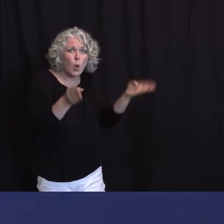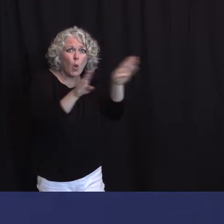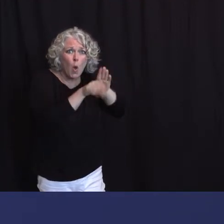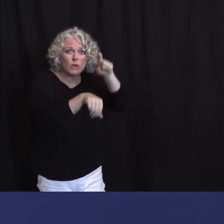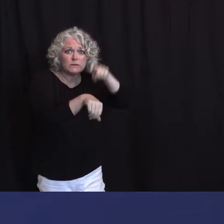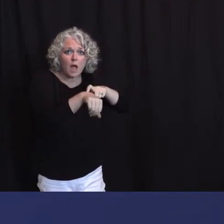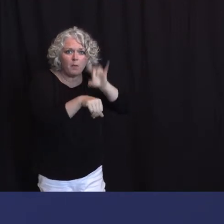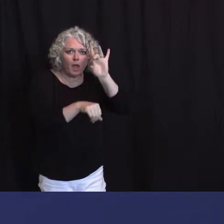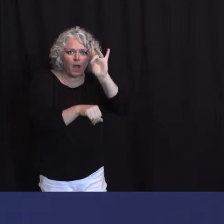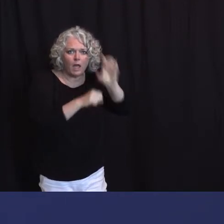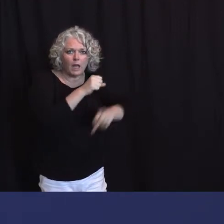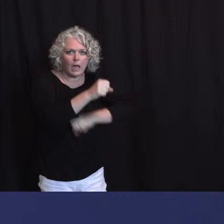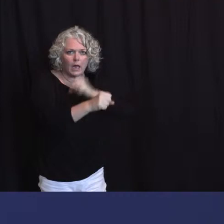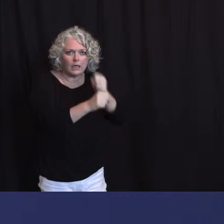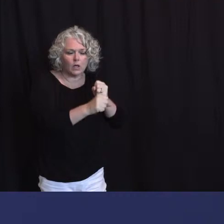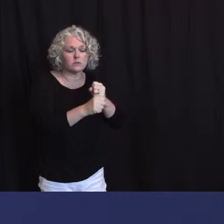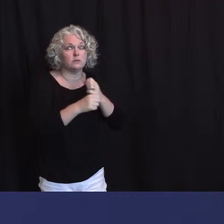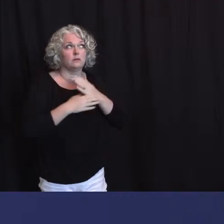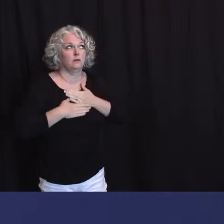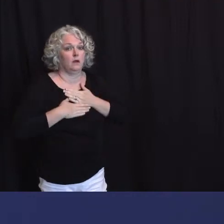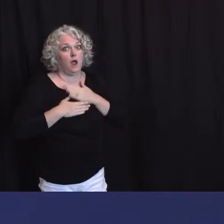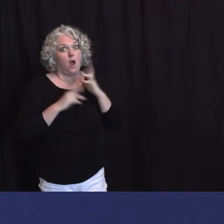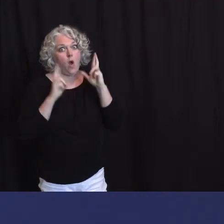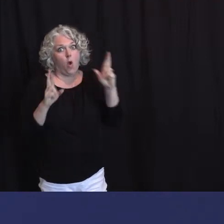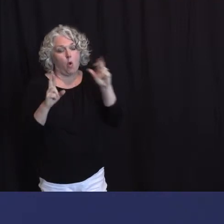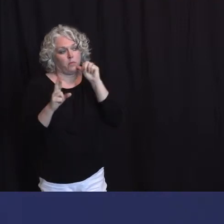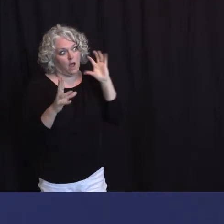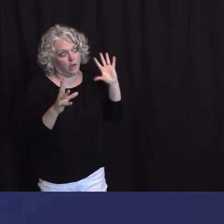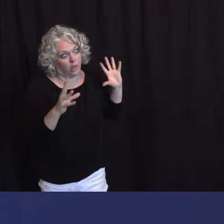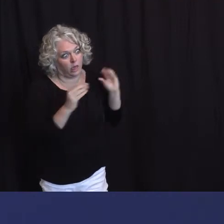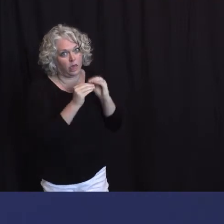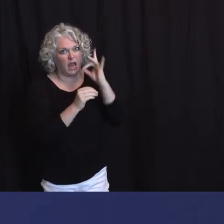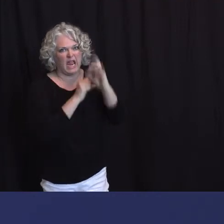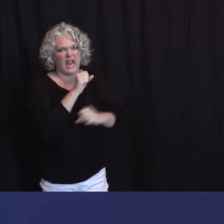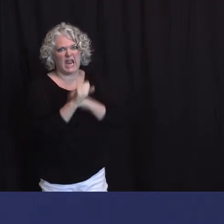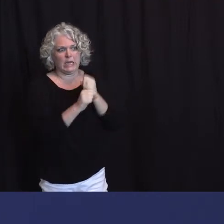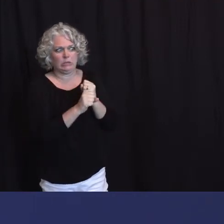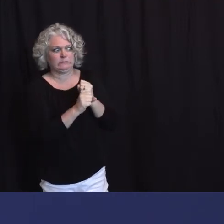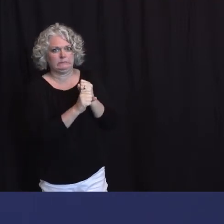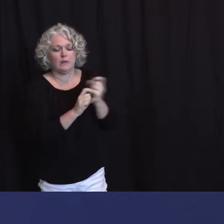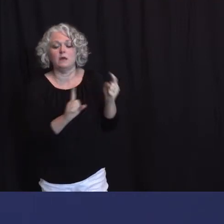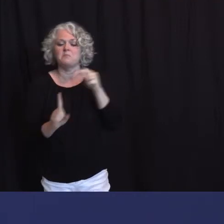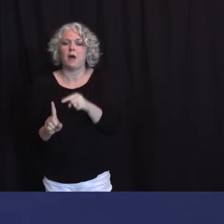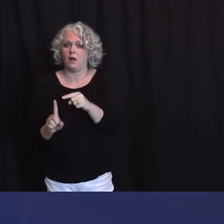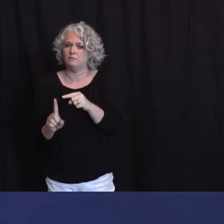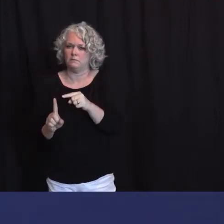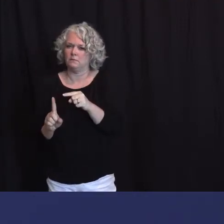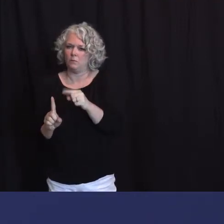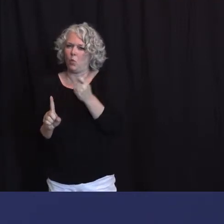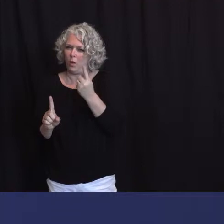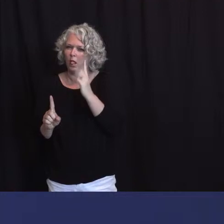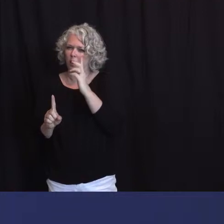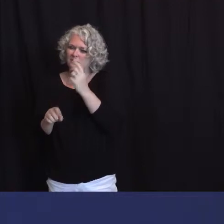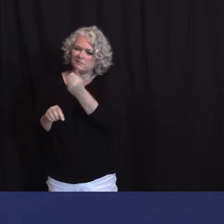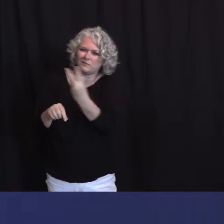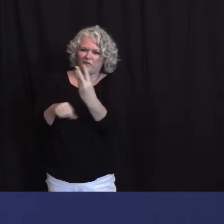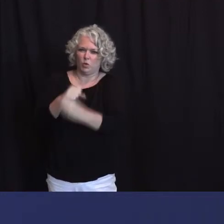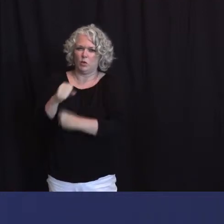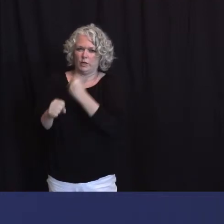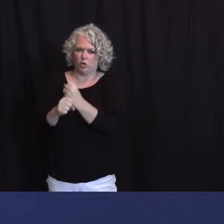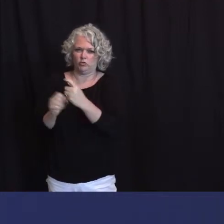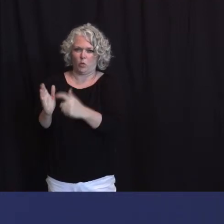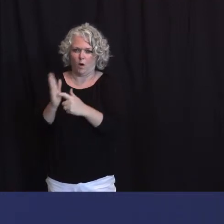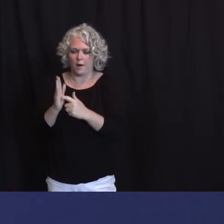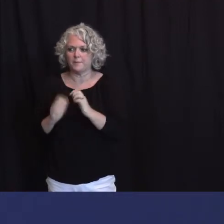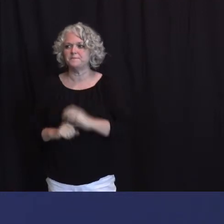not an overnight reality. But the reforms need to take place, and I thank Matt Boxer. I think I was his